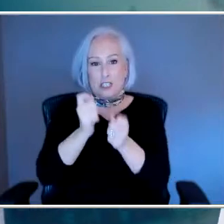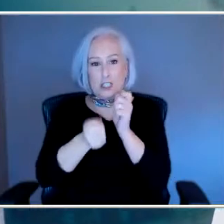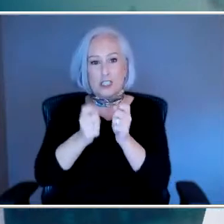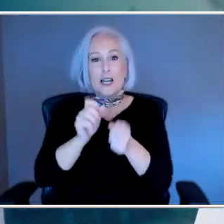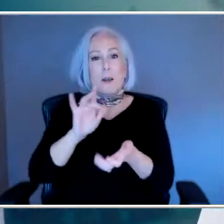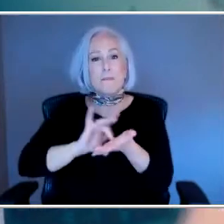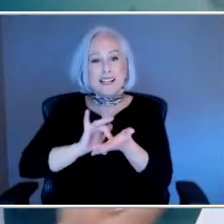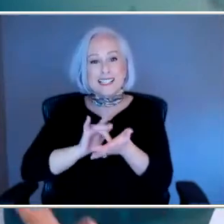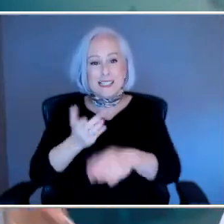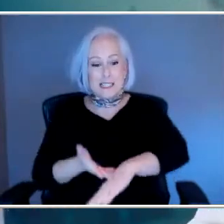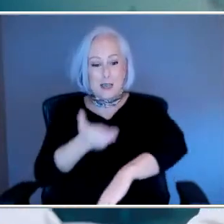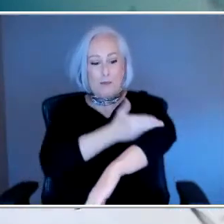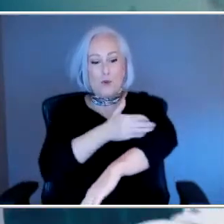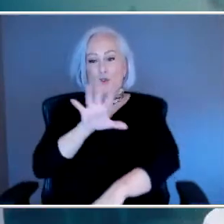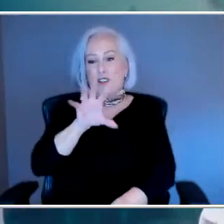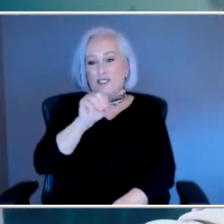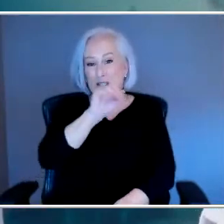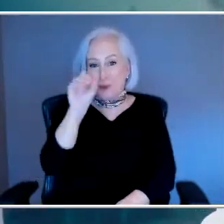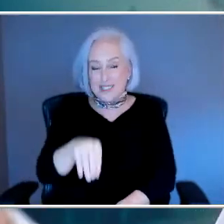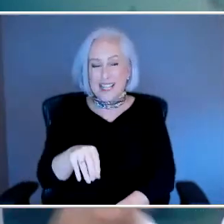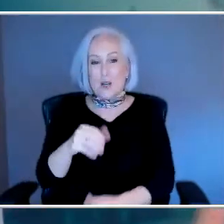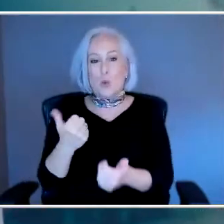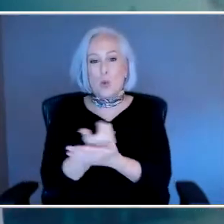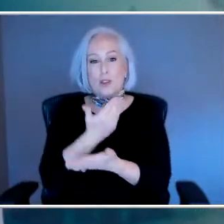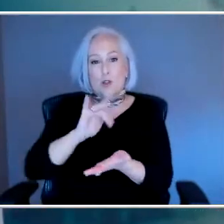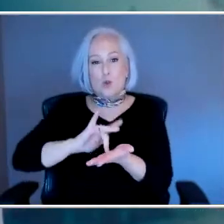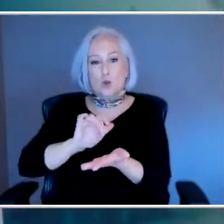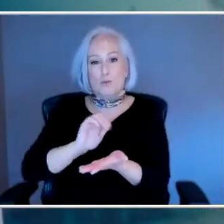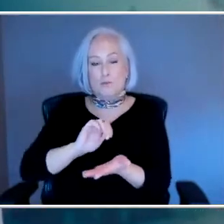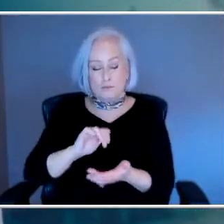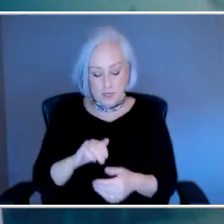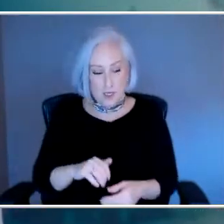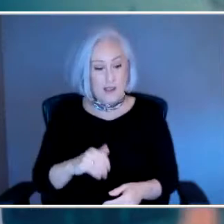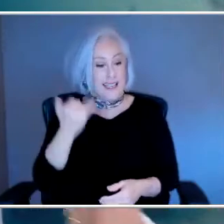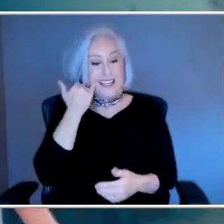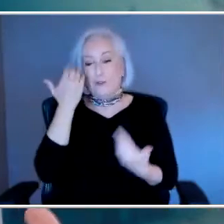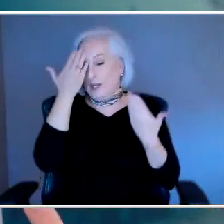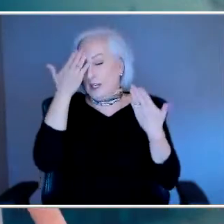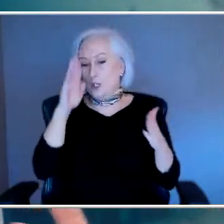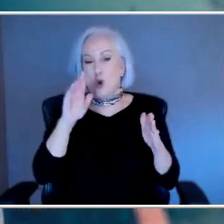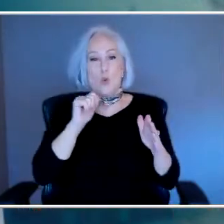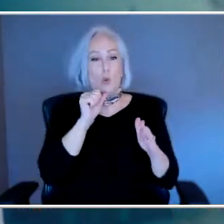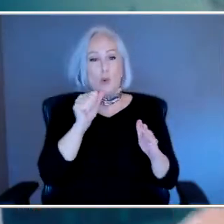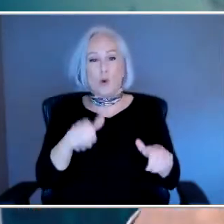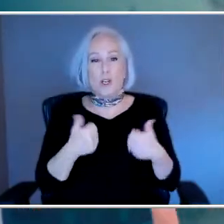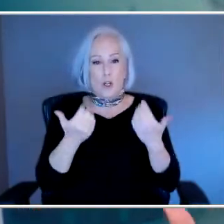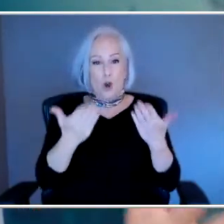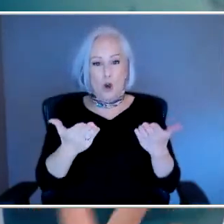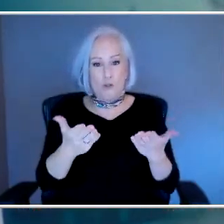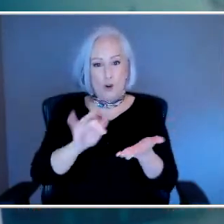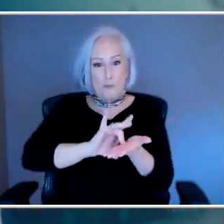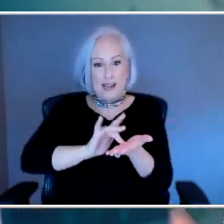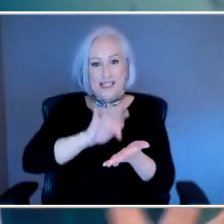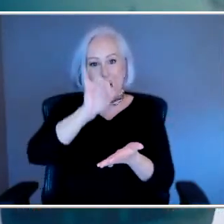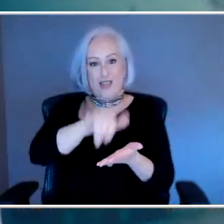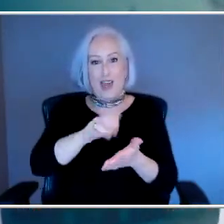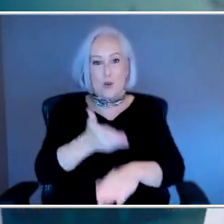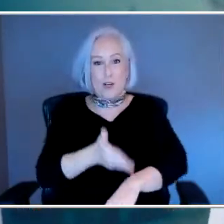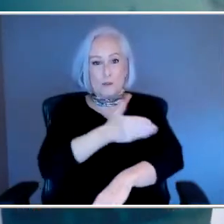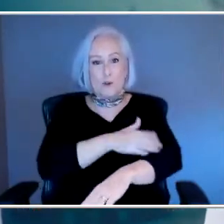50%. And so if we had not known this, we would not have offered her a medication that would improve her survival